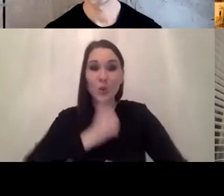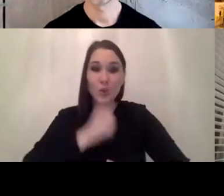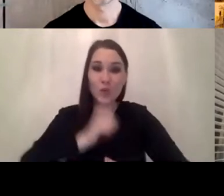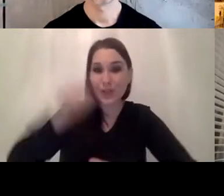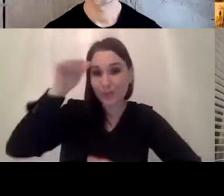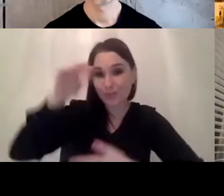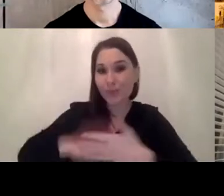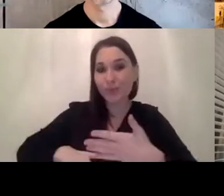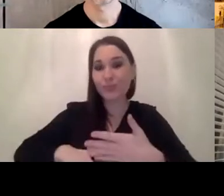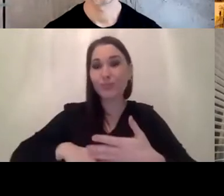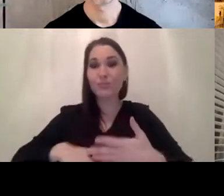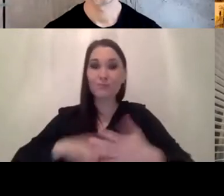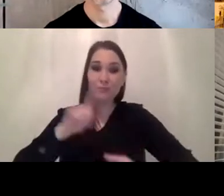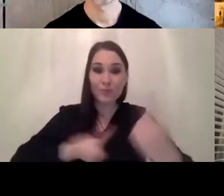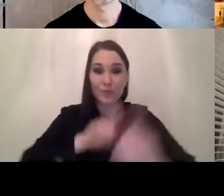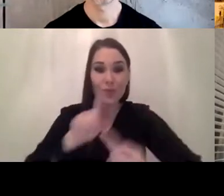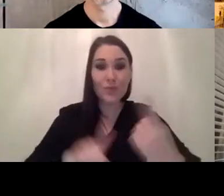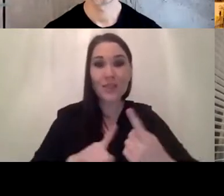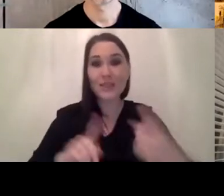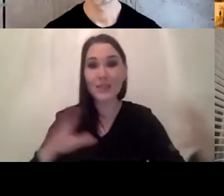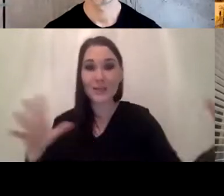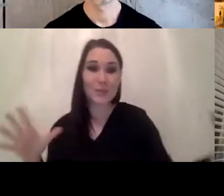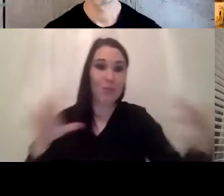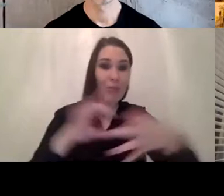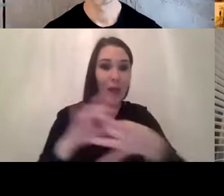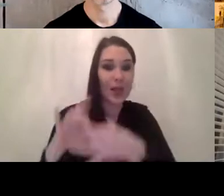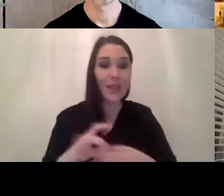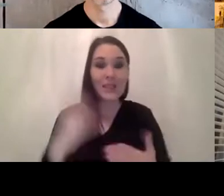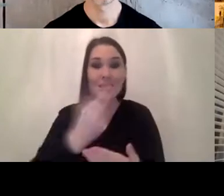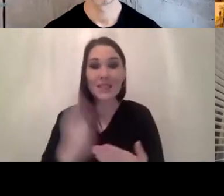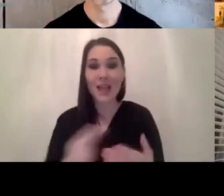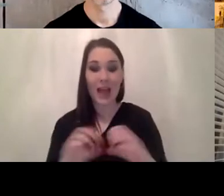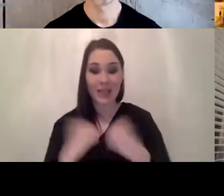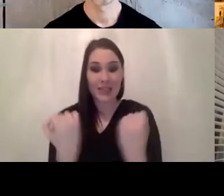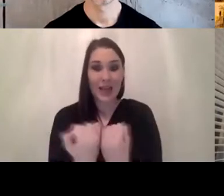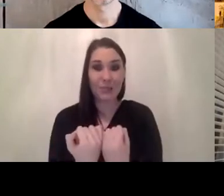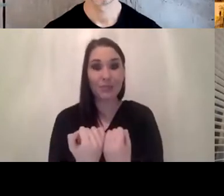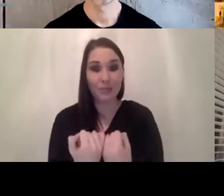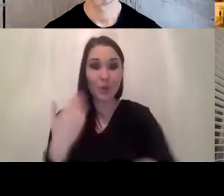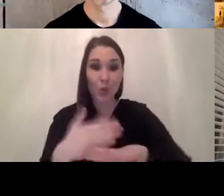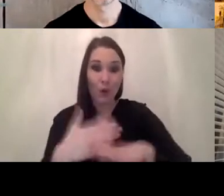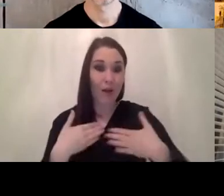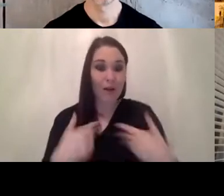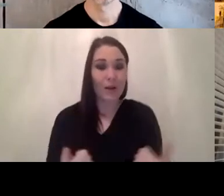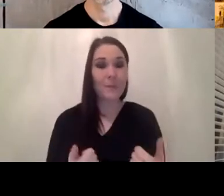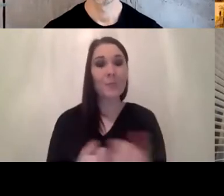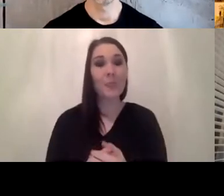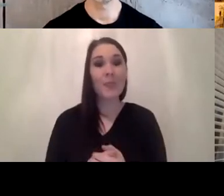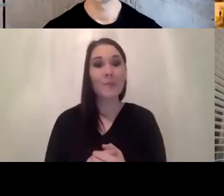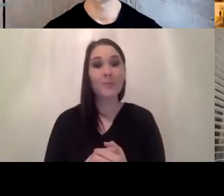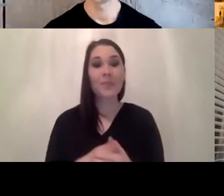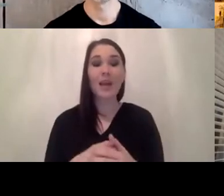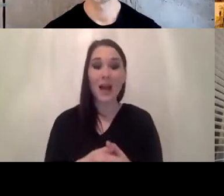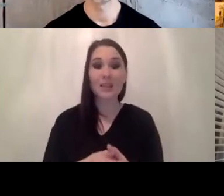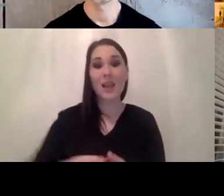teams together to make them work successfully. And again, spoke at the Savvy UX Summit last year in Bangkok, which was a